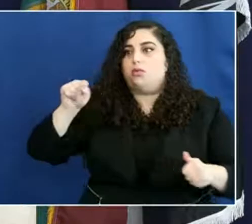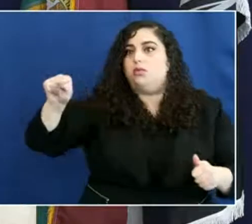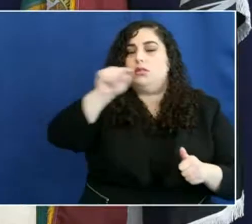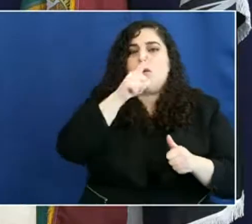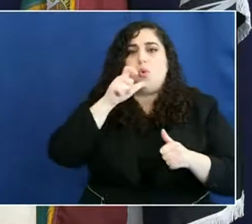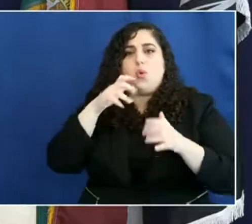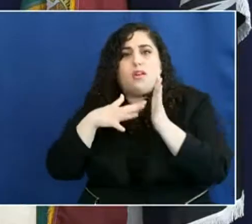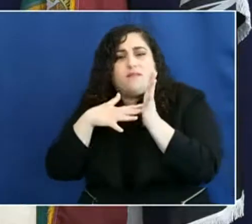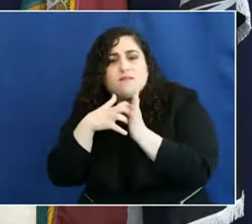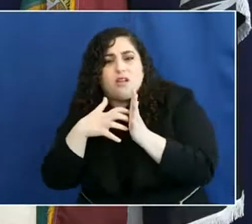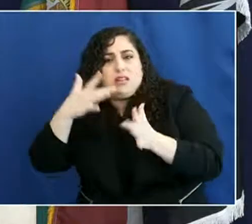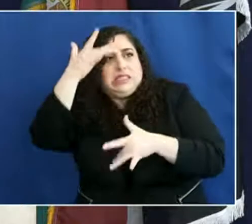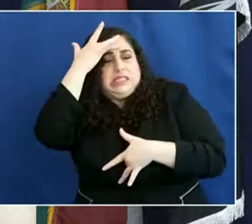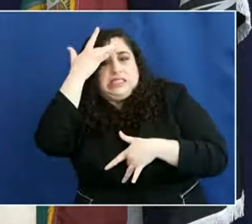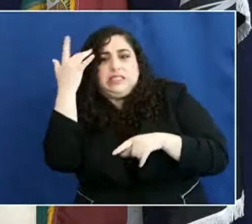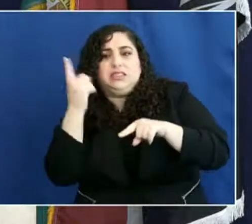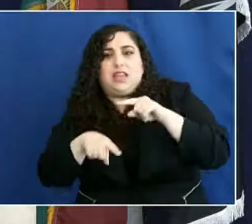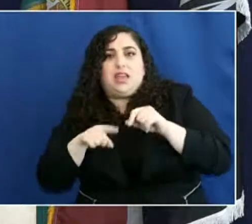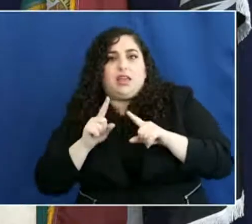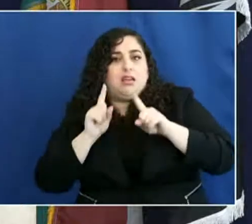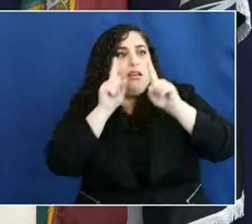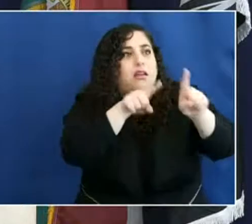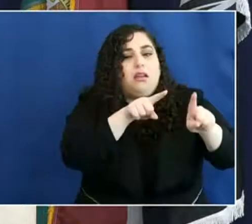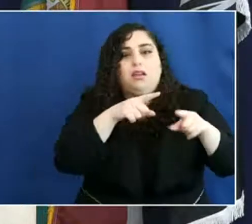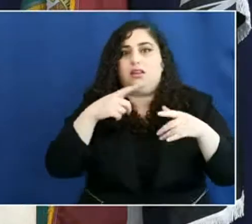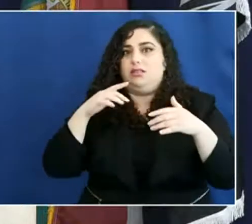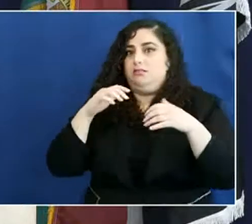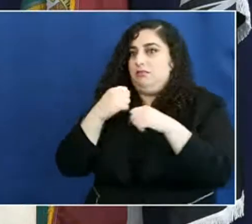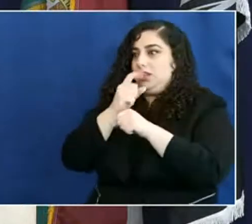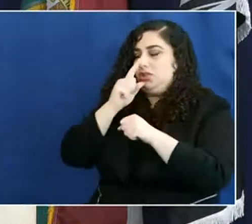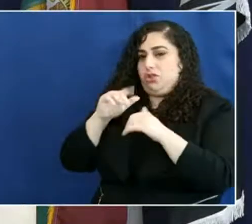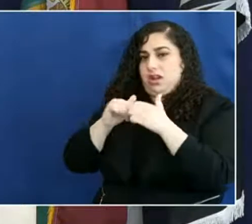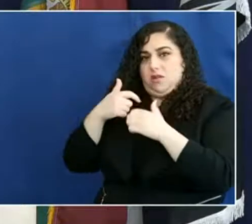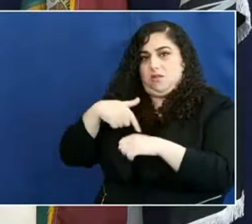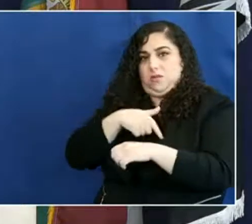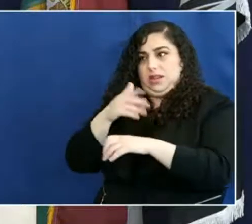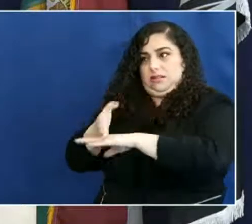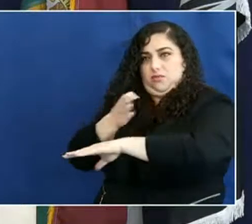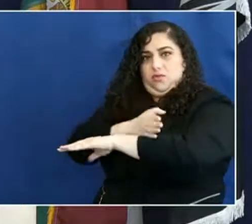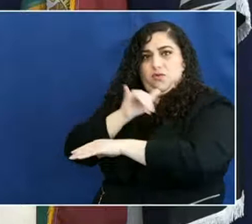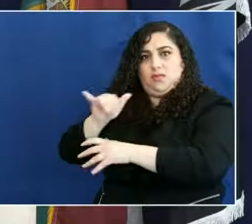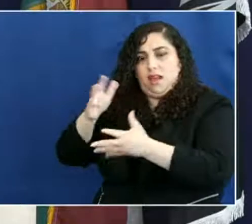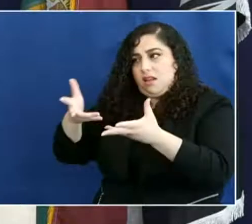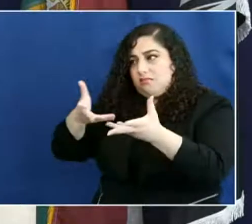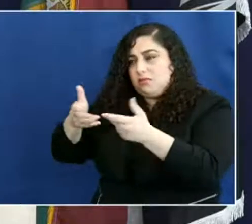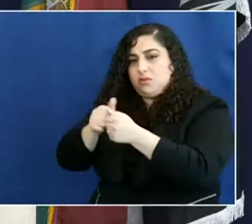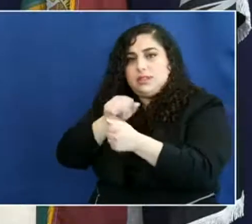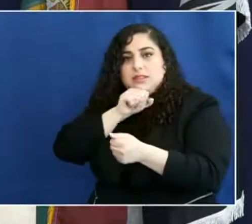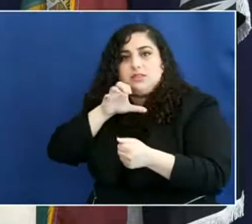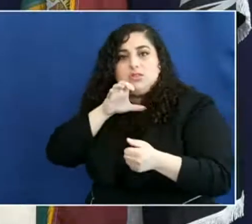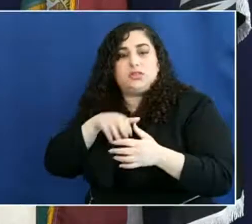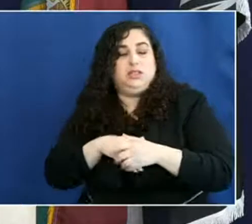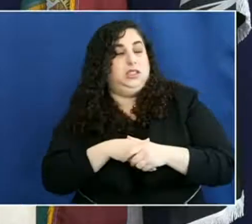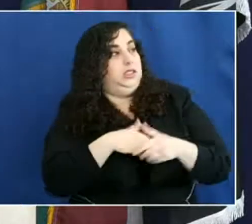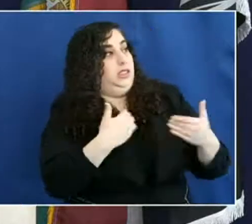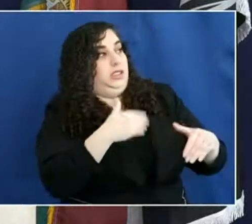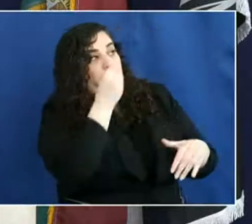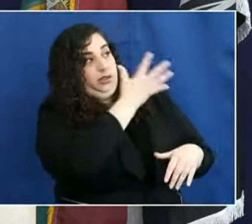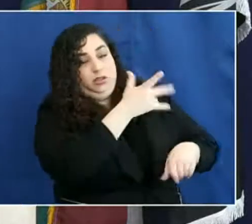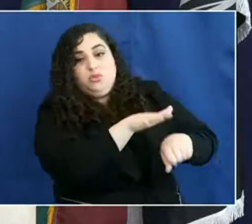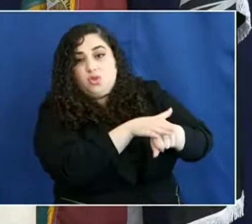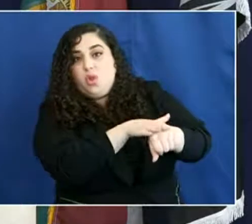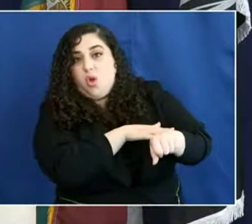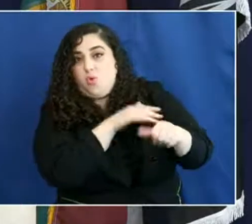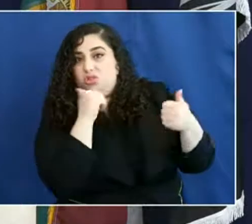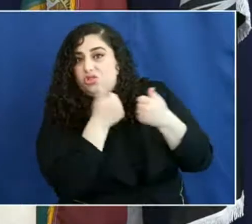we're, drastically expanding vaccination eligibility here? Well, it remains slow. I mean, look, it's a challenging situation, Matt, when you have someone